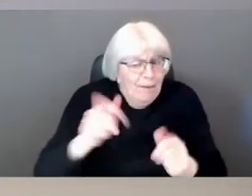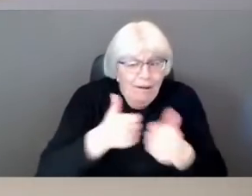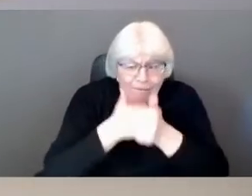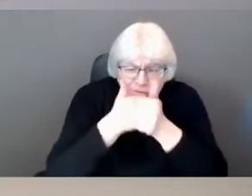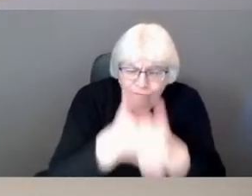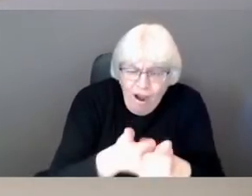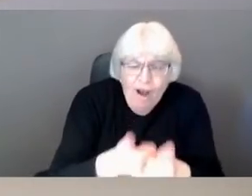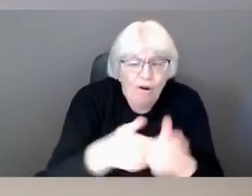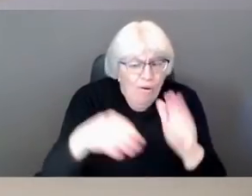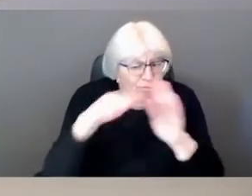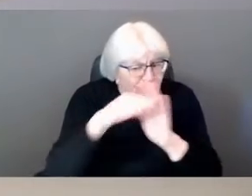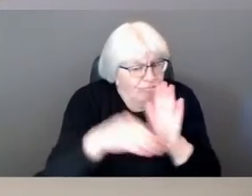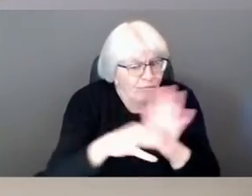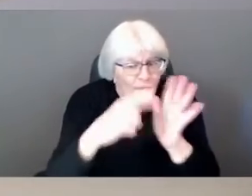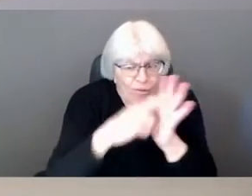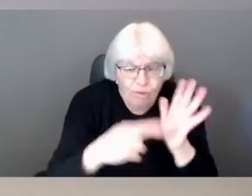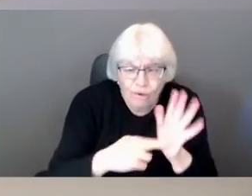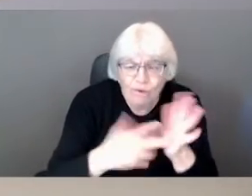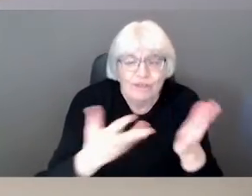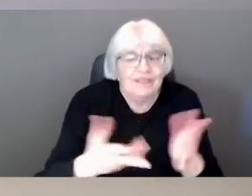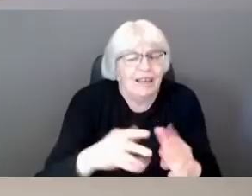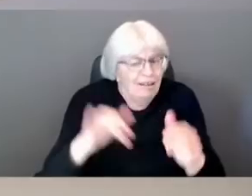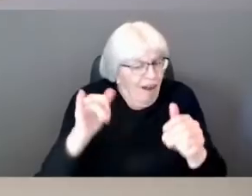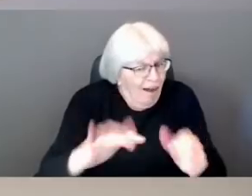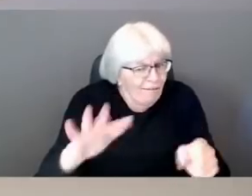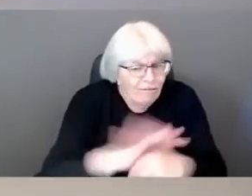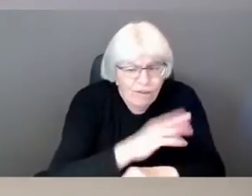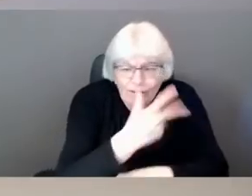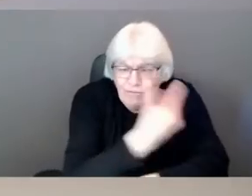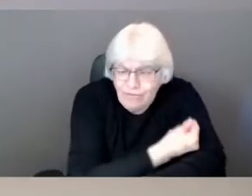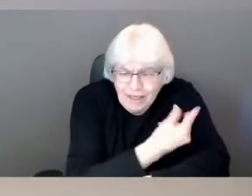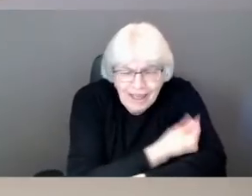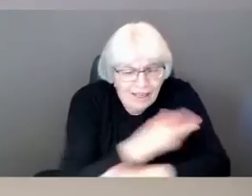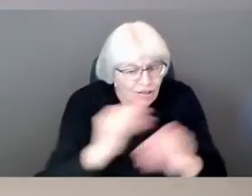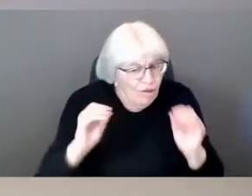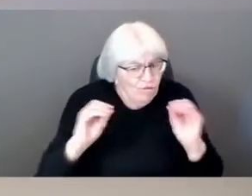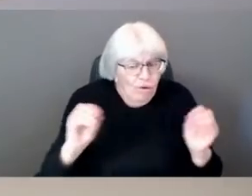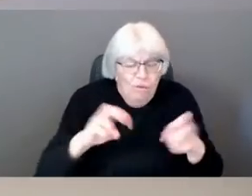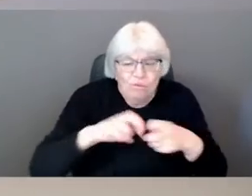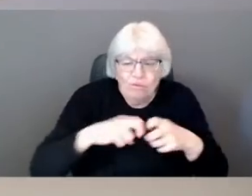raised, it's often a reach out to a business owner,